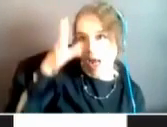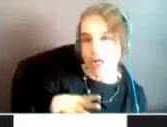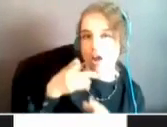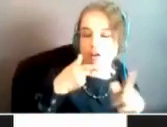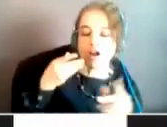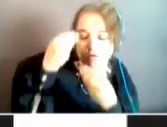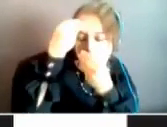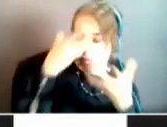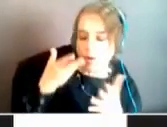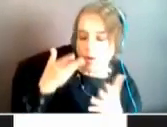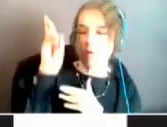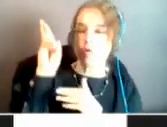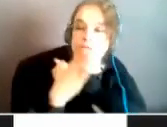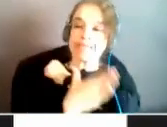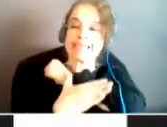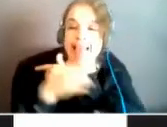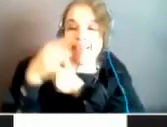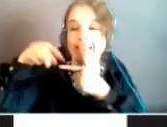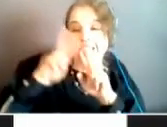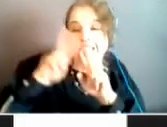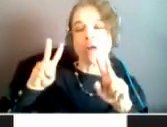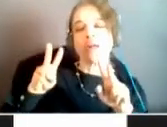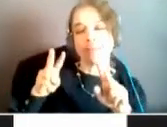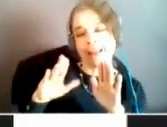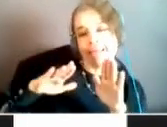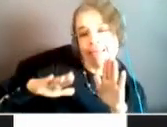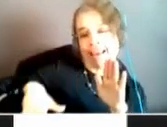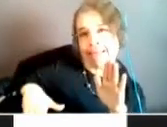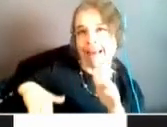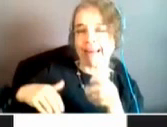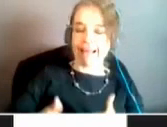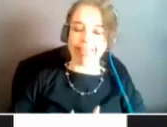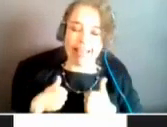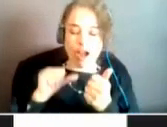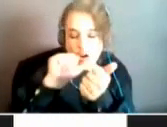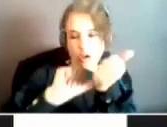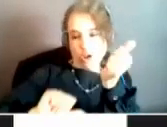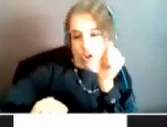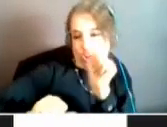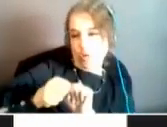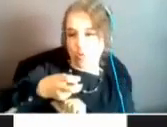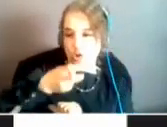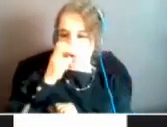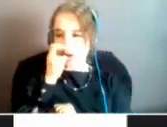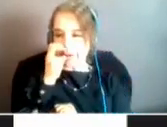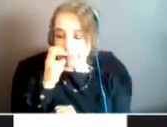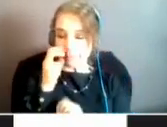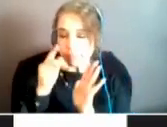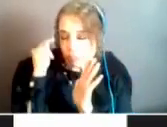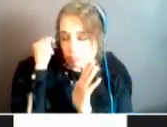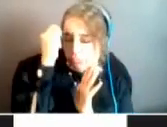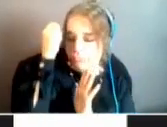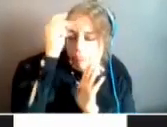from Riverside County, this theory posits that late life suicidal ideation is linked to restrictions